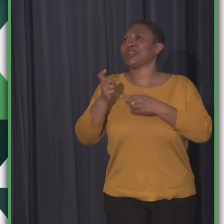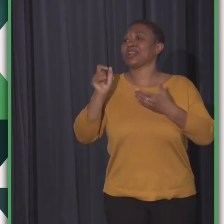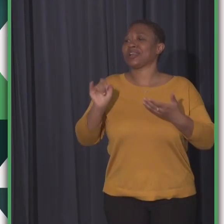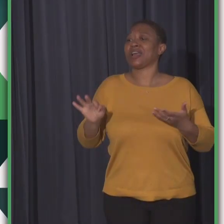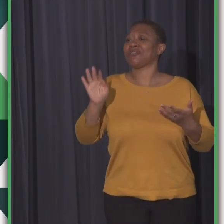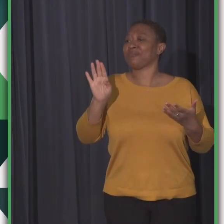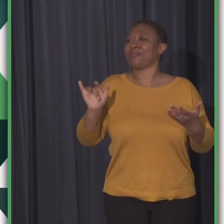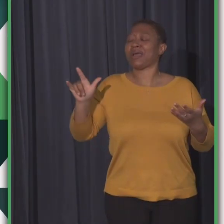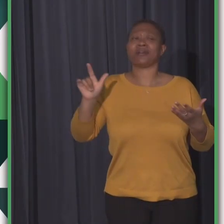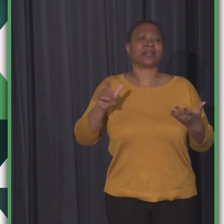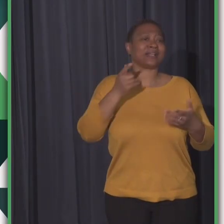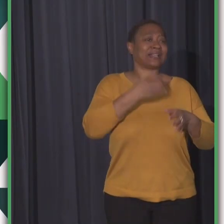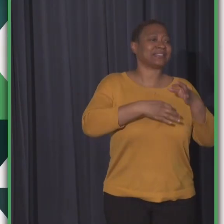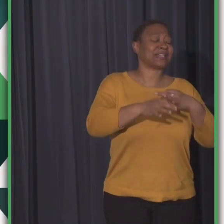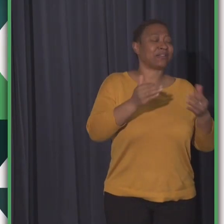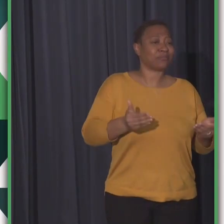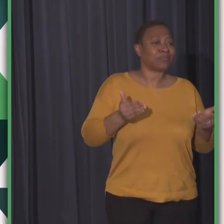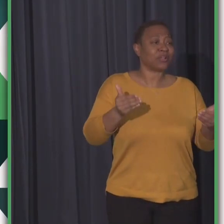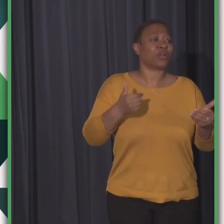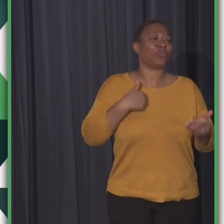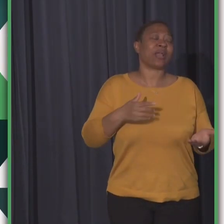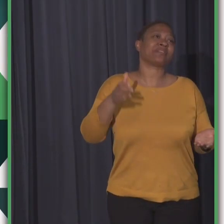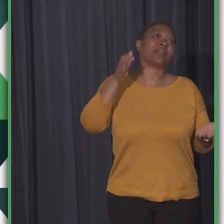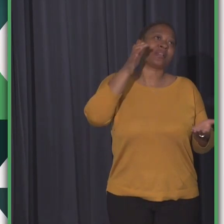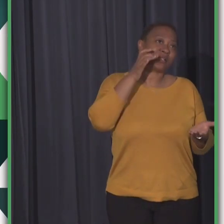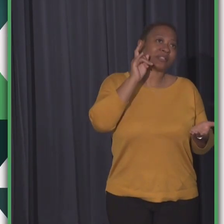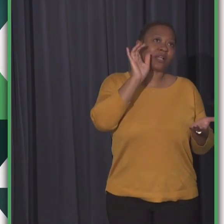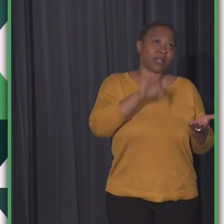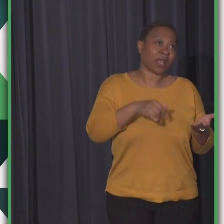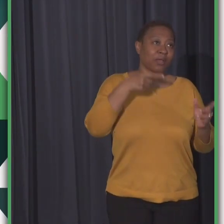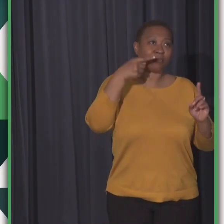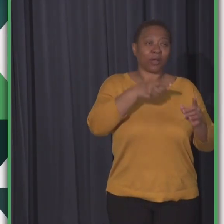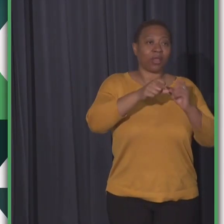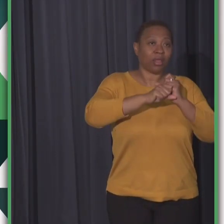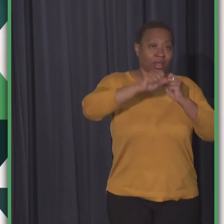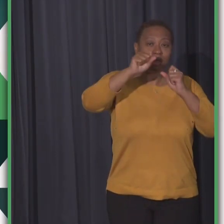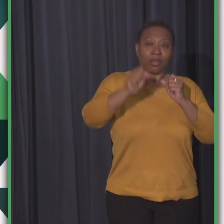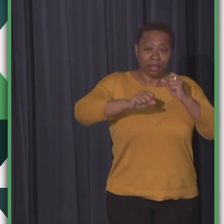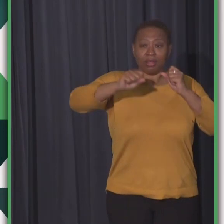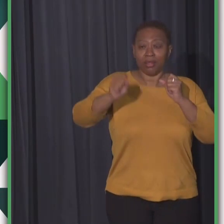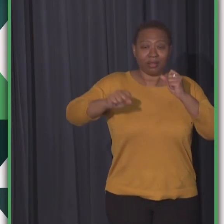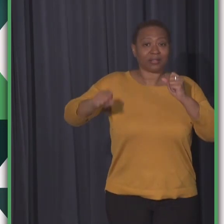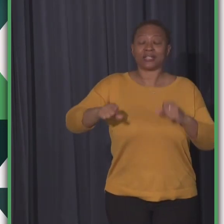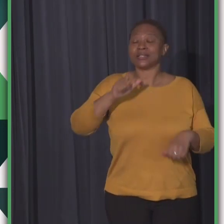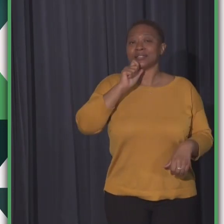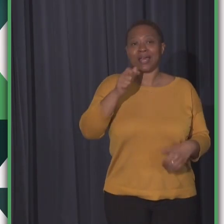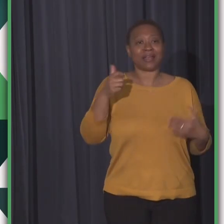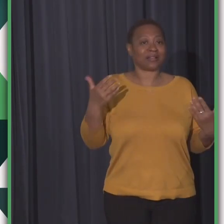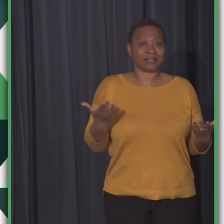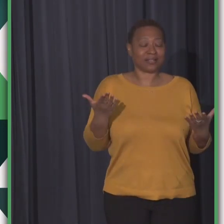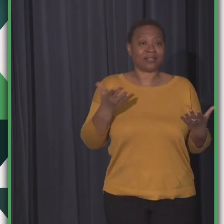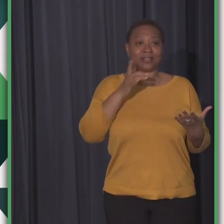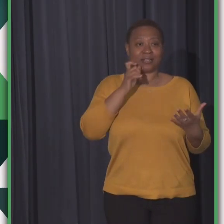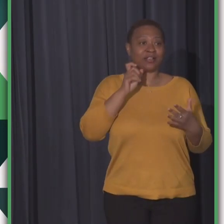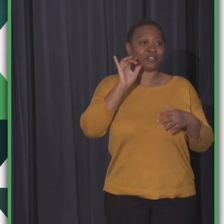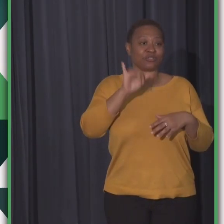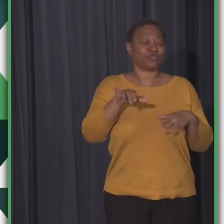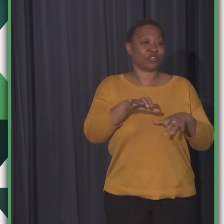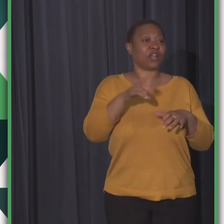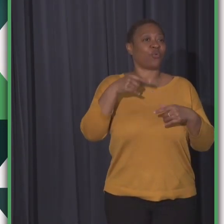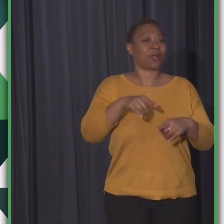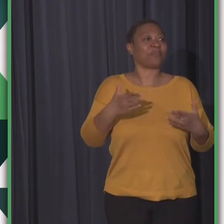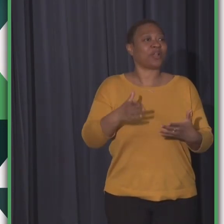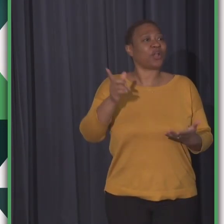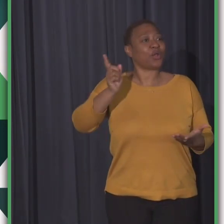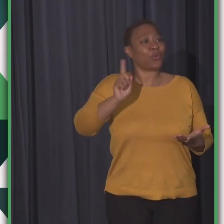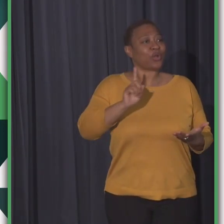of bail. Instead of moving it on, we got to listen to that point be delivered. Not on my watch. You're not going to make that joke on my watch. Where